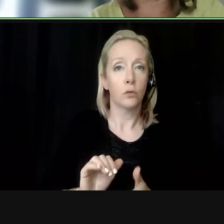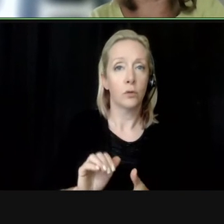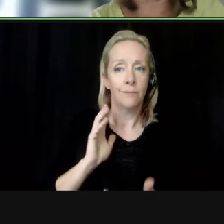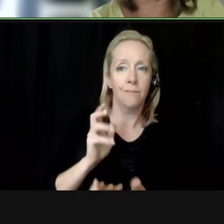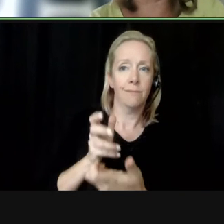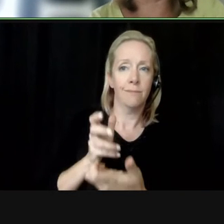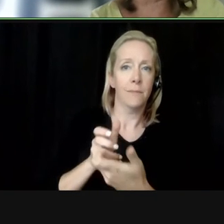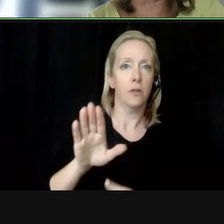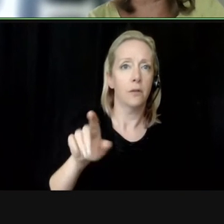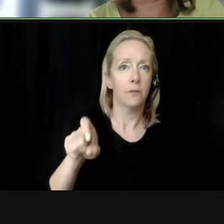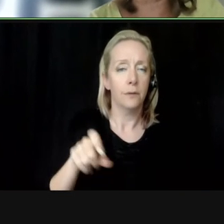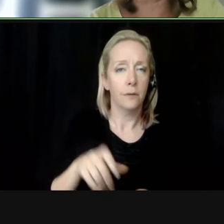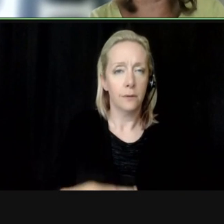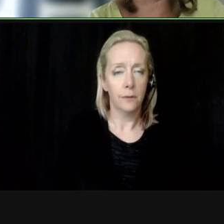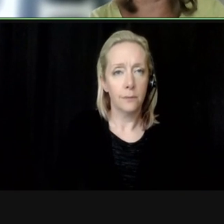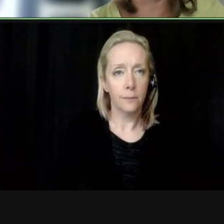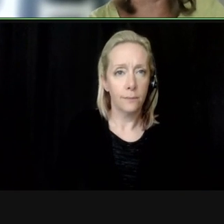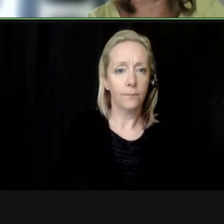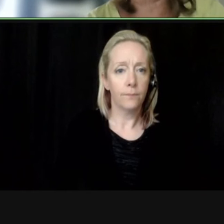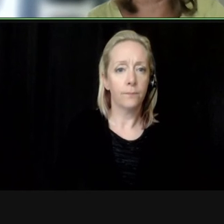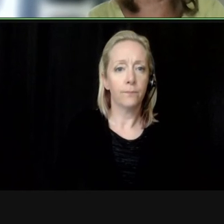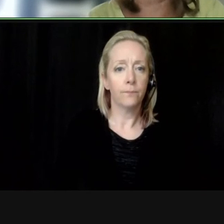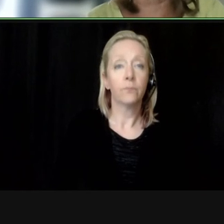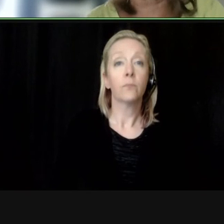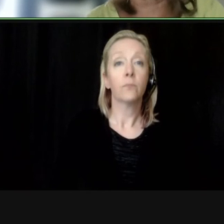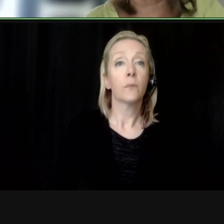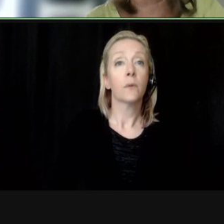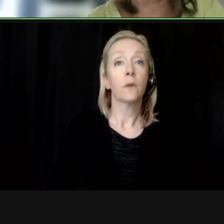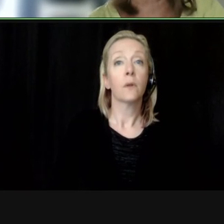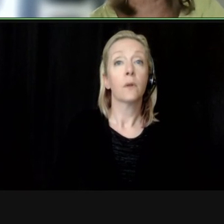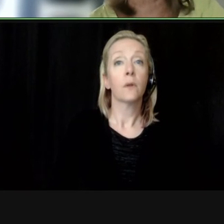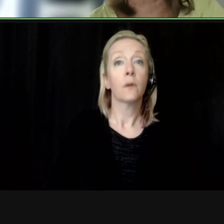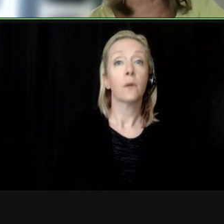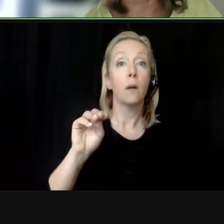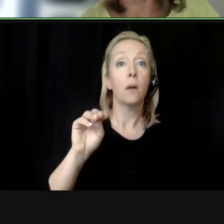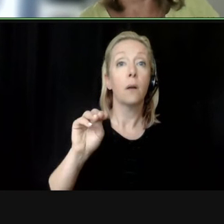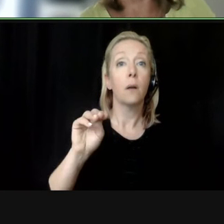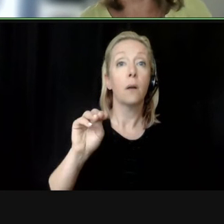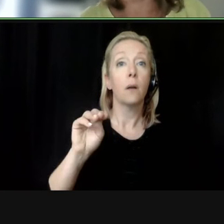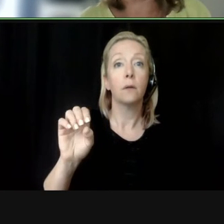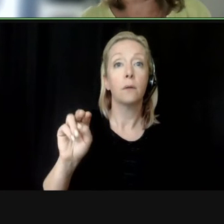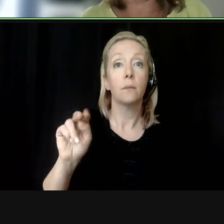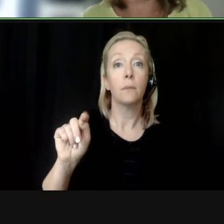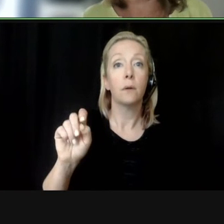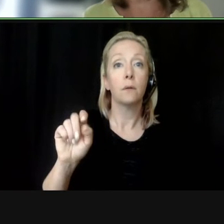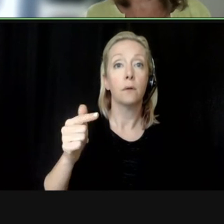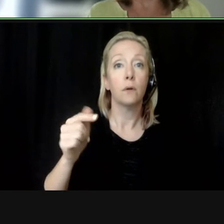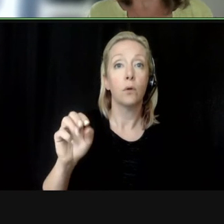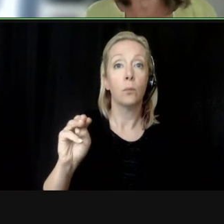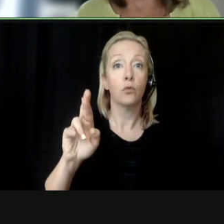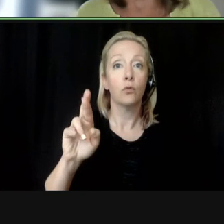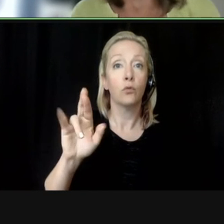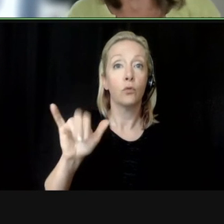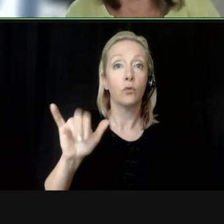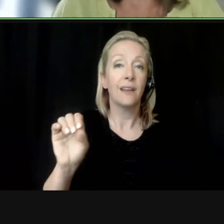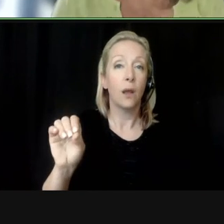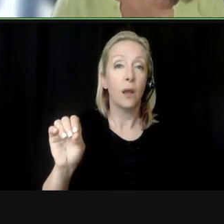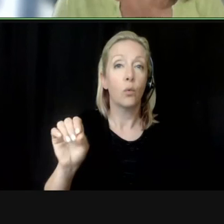is a program that is out there. I know Montgomery County was very